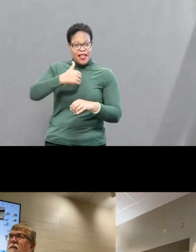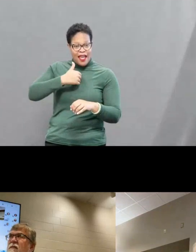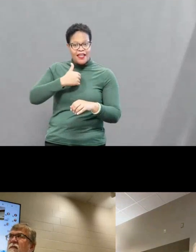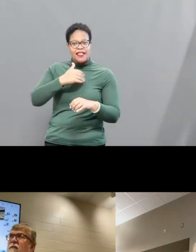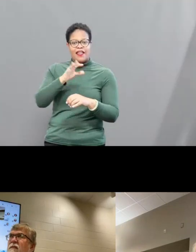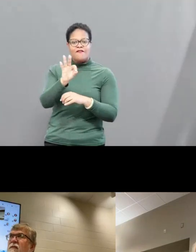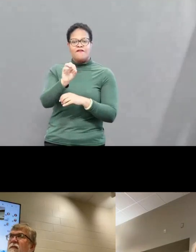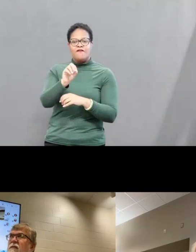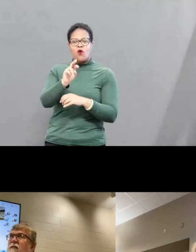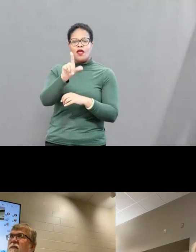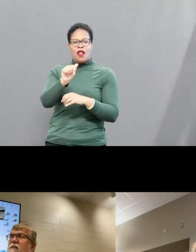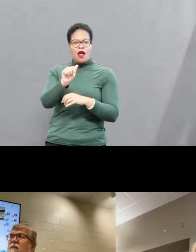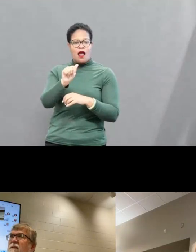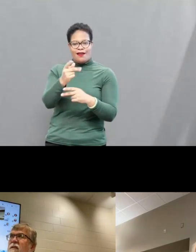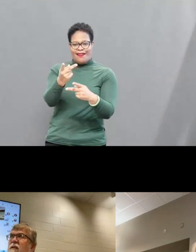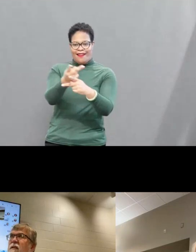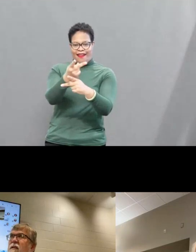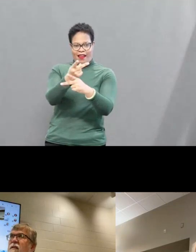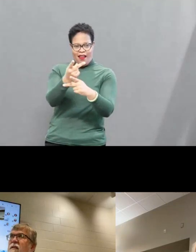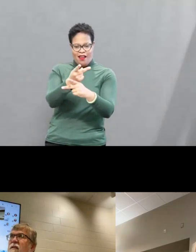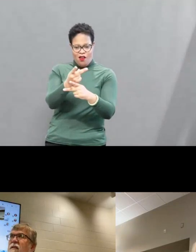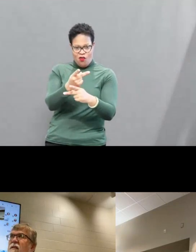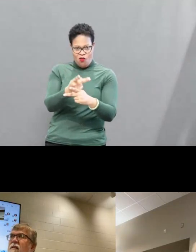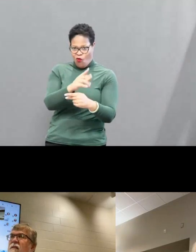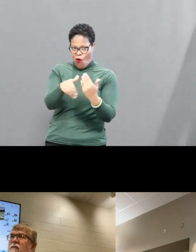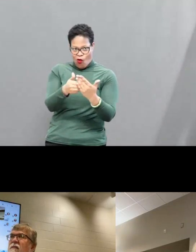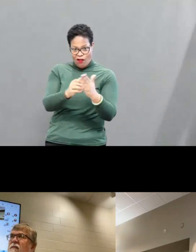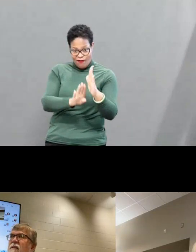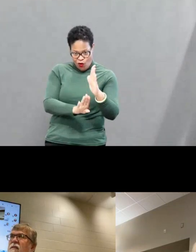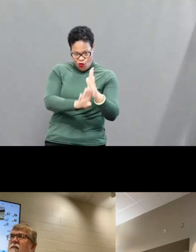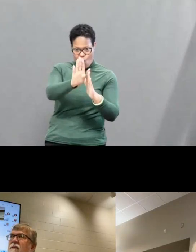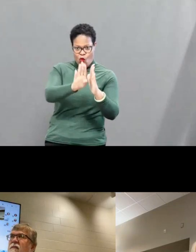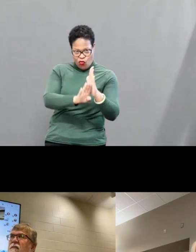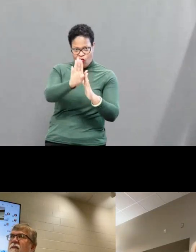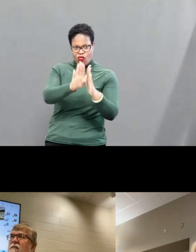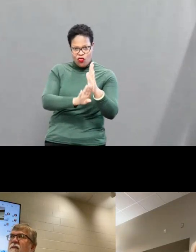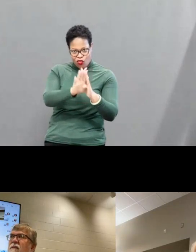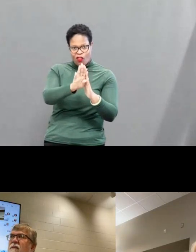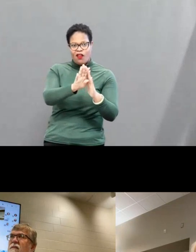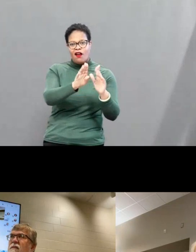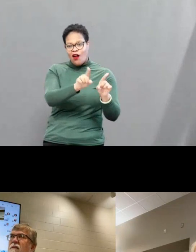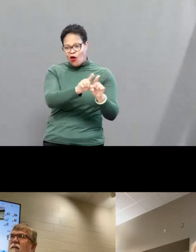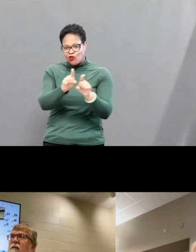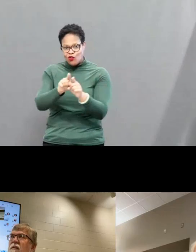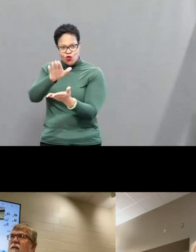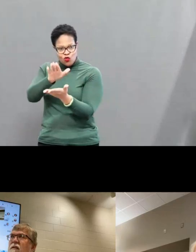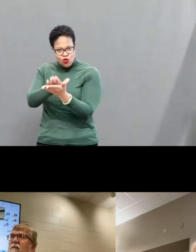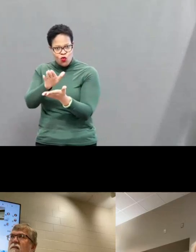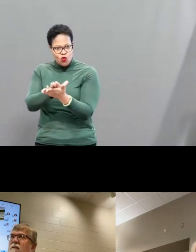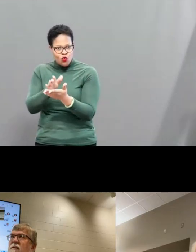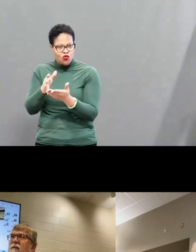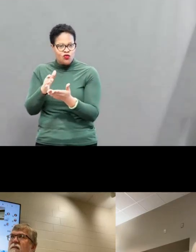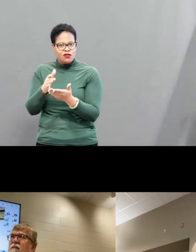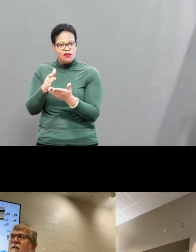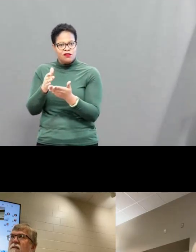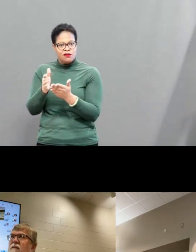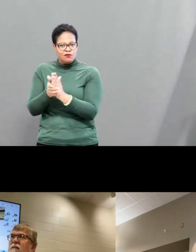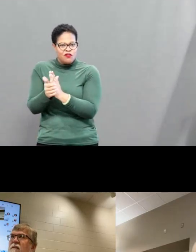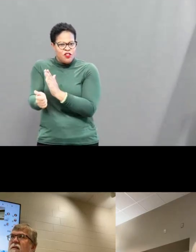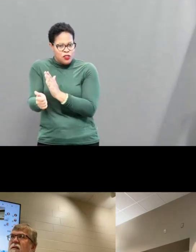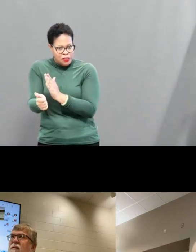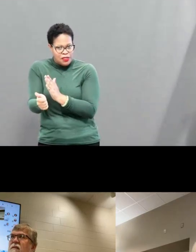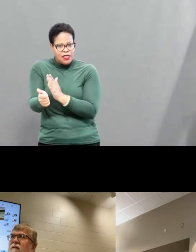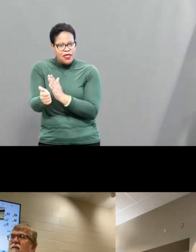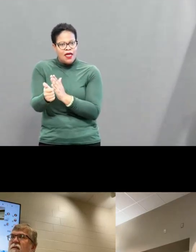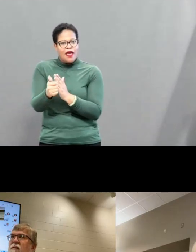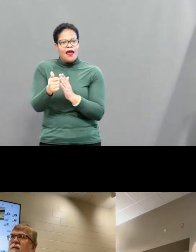has a formula that it calculates all of the growth as well as the school's proficiency. And it breaks it down